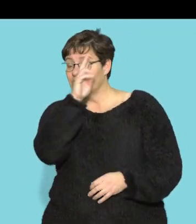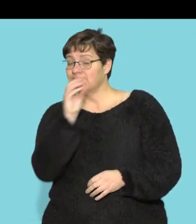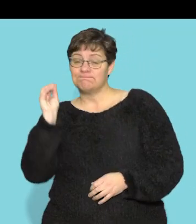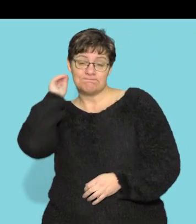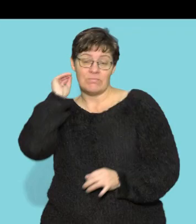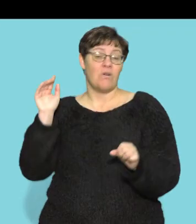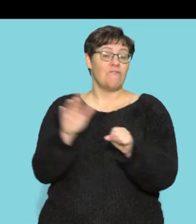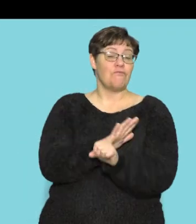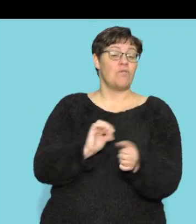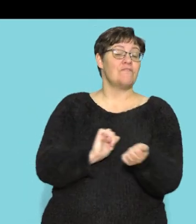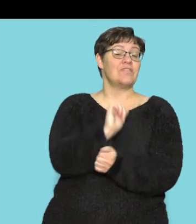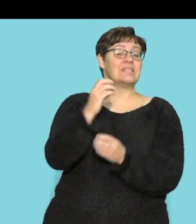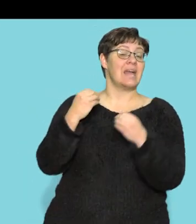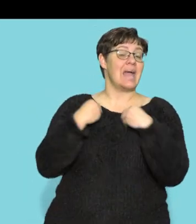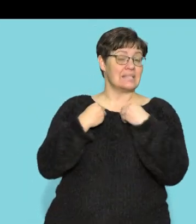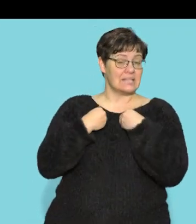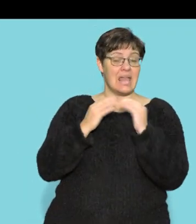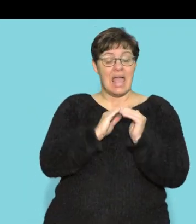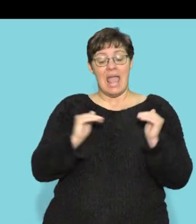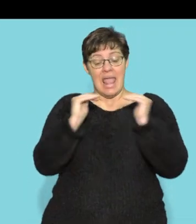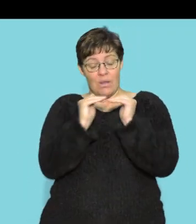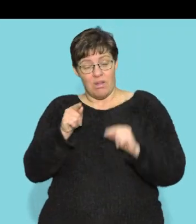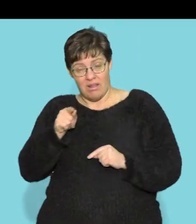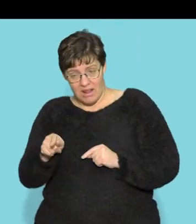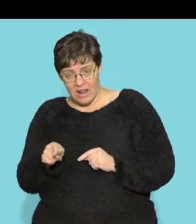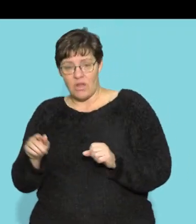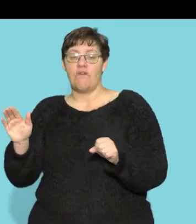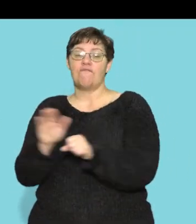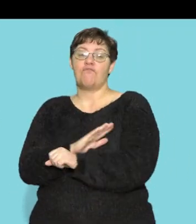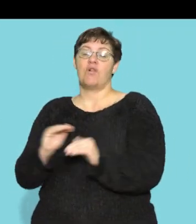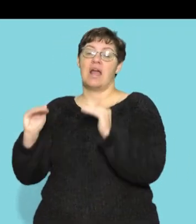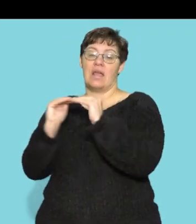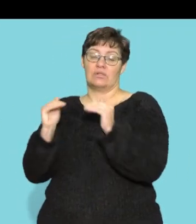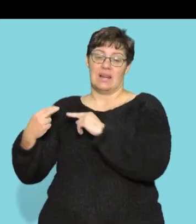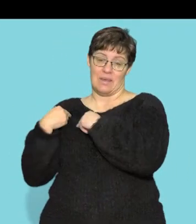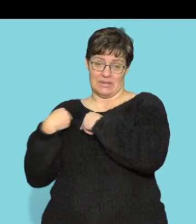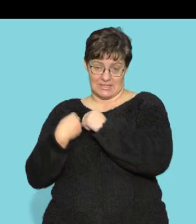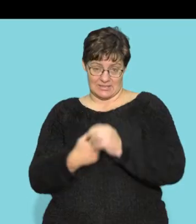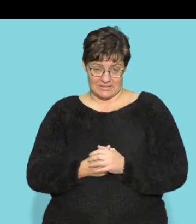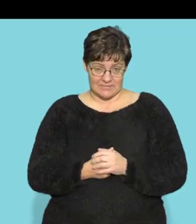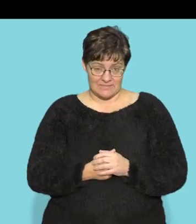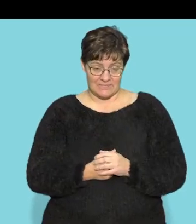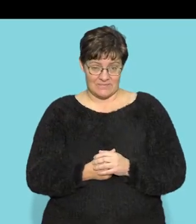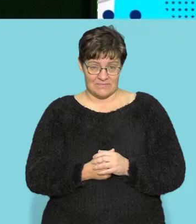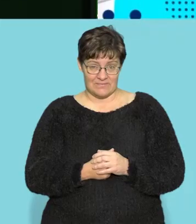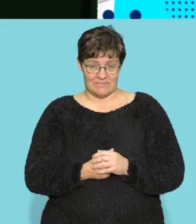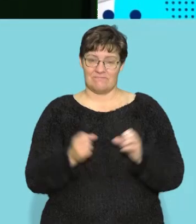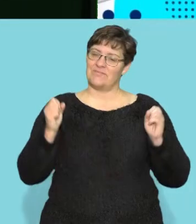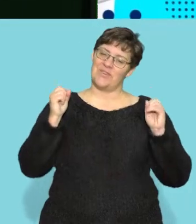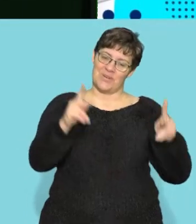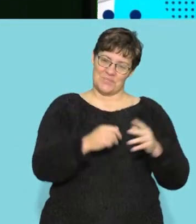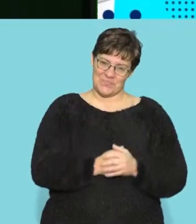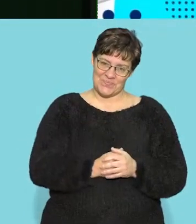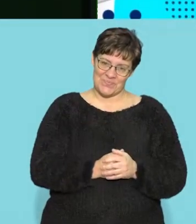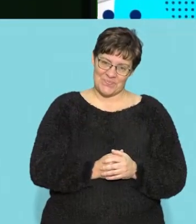fixed assets must be equal to your total equity and liabilities. Okay, guys?